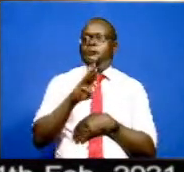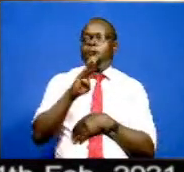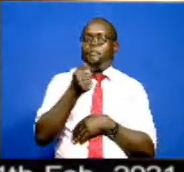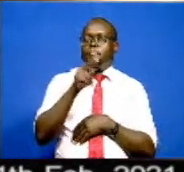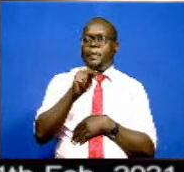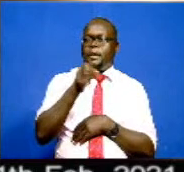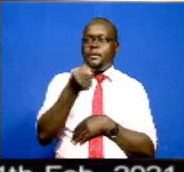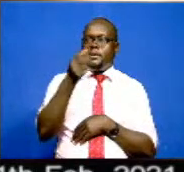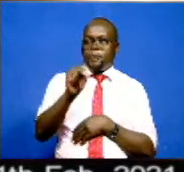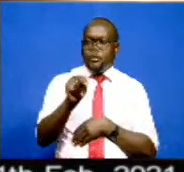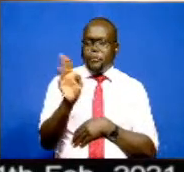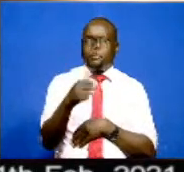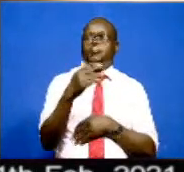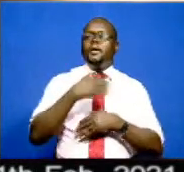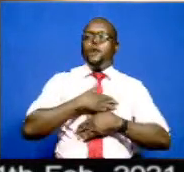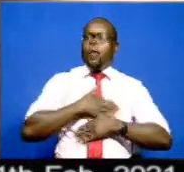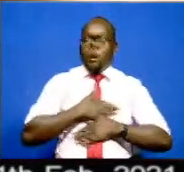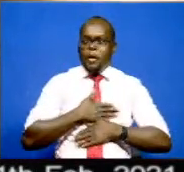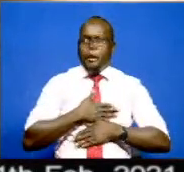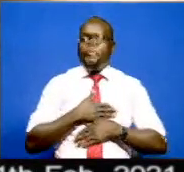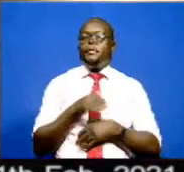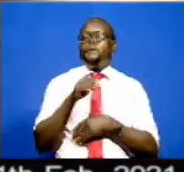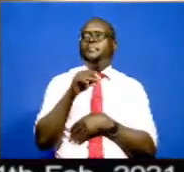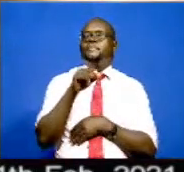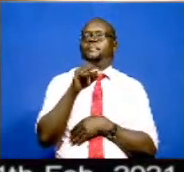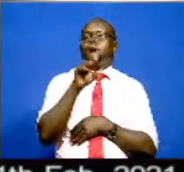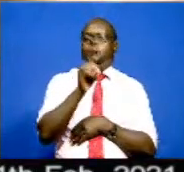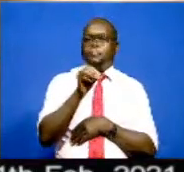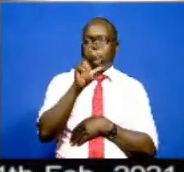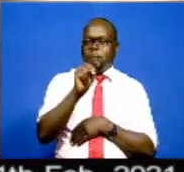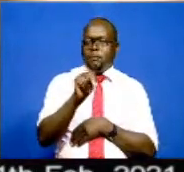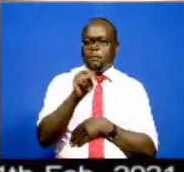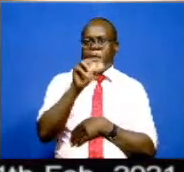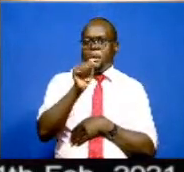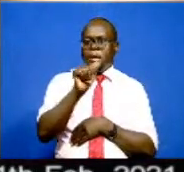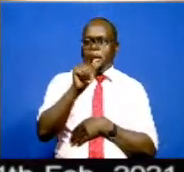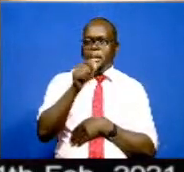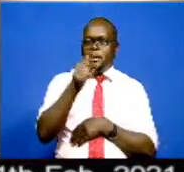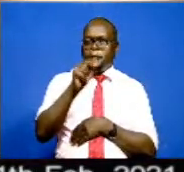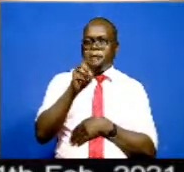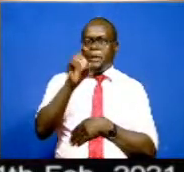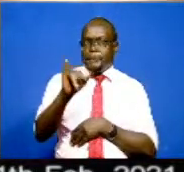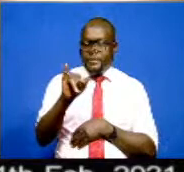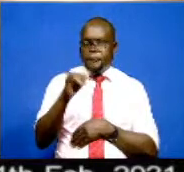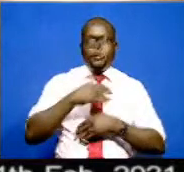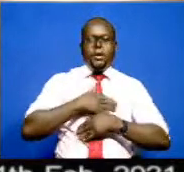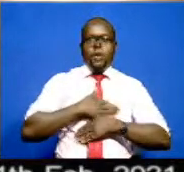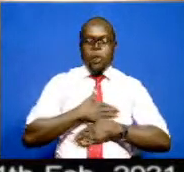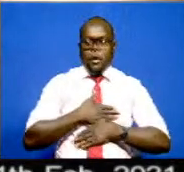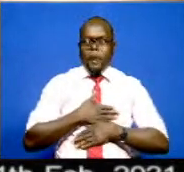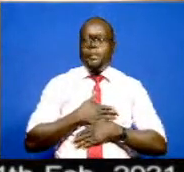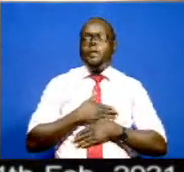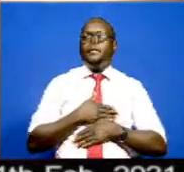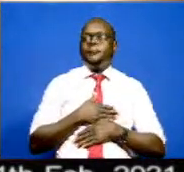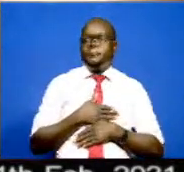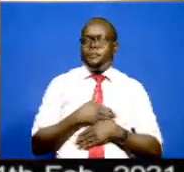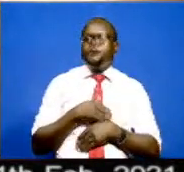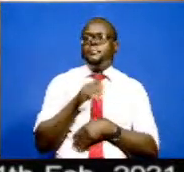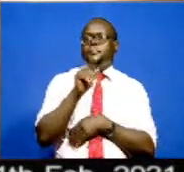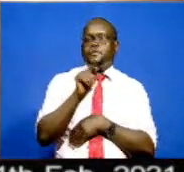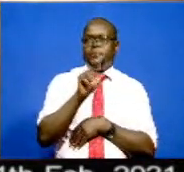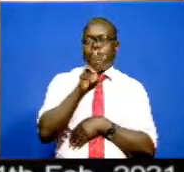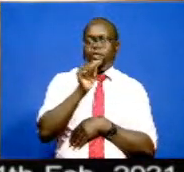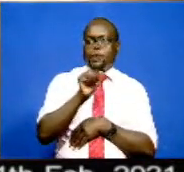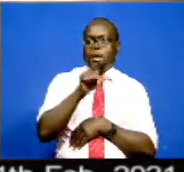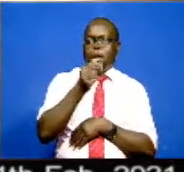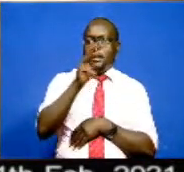Mulu, MP. The Honorable Samuel Onunga Atandi, MP. The Honorable Badi Twali Badi,